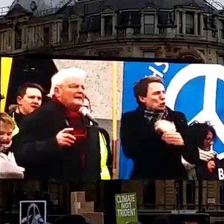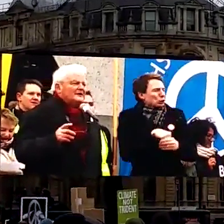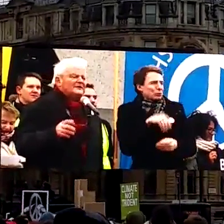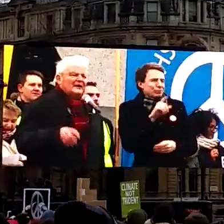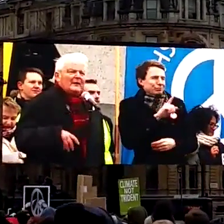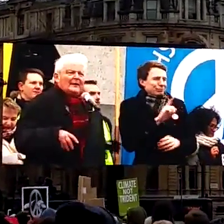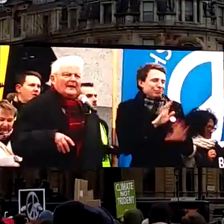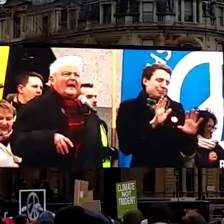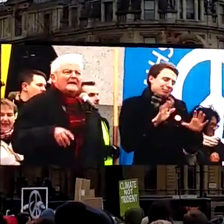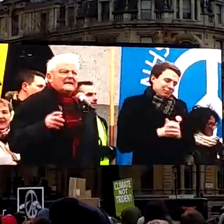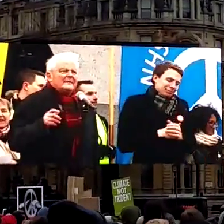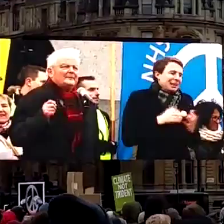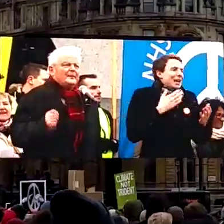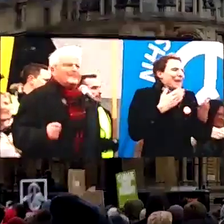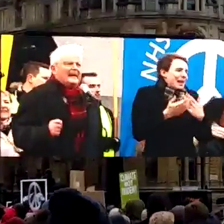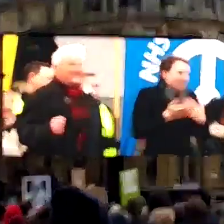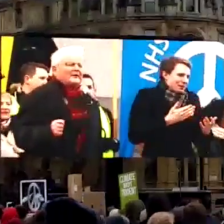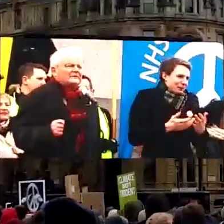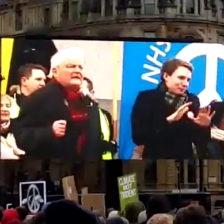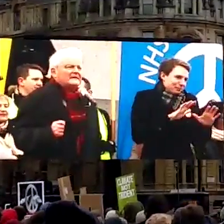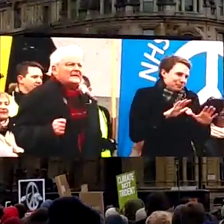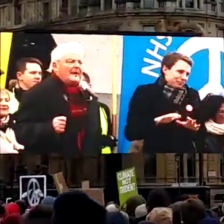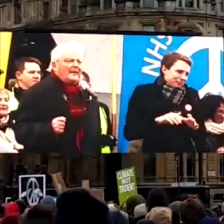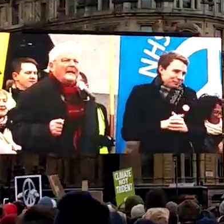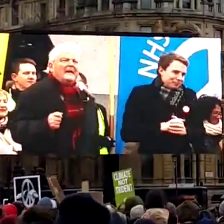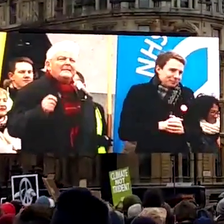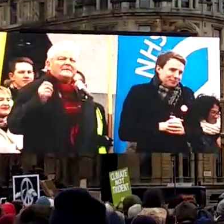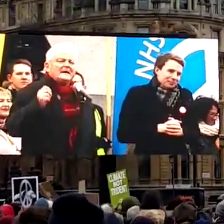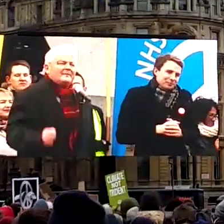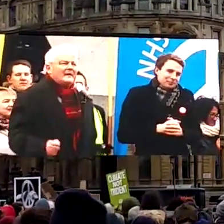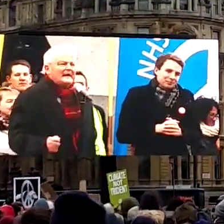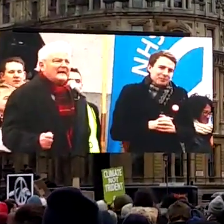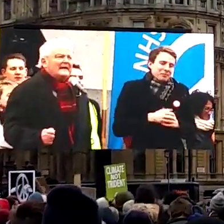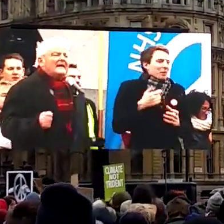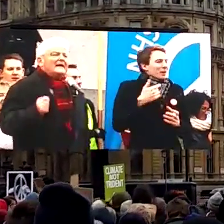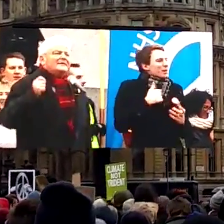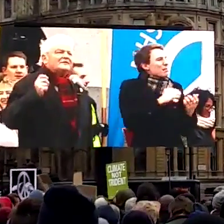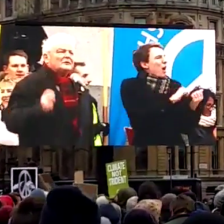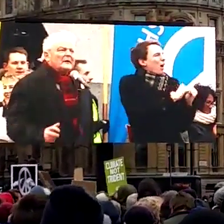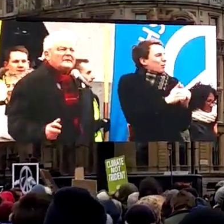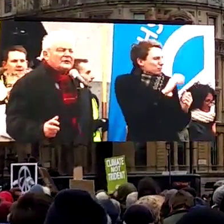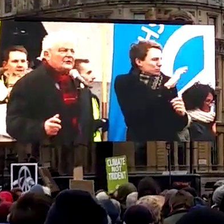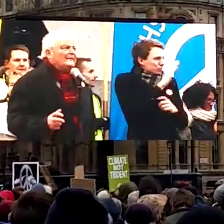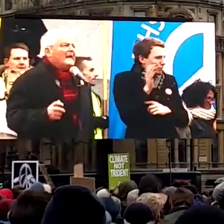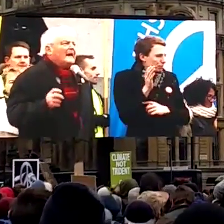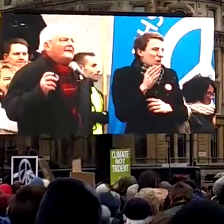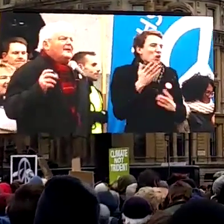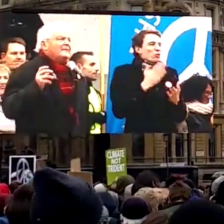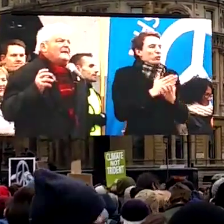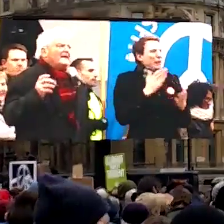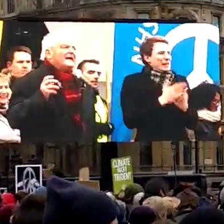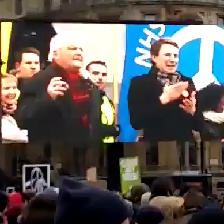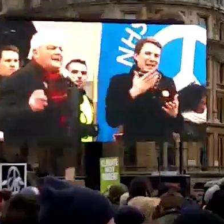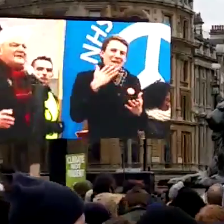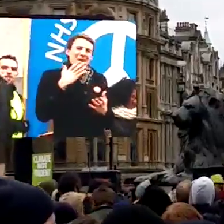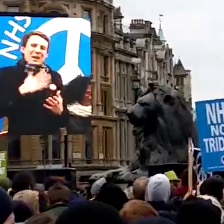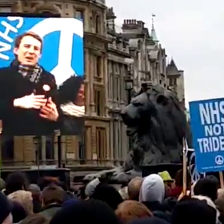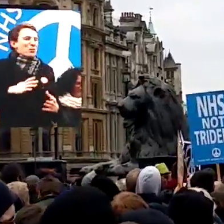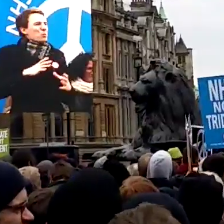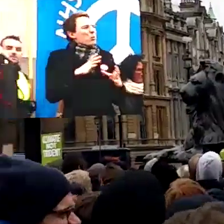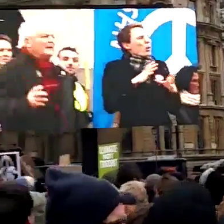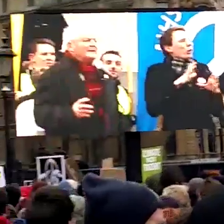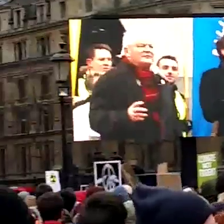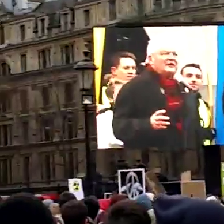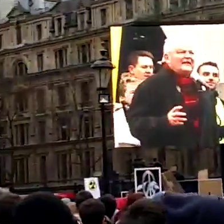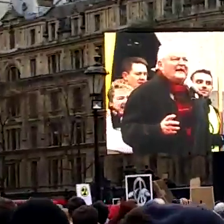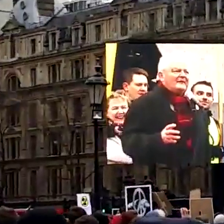I'm not here just to go on the someone will pull my coattails in a moment, but I'm really here to squeeze you. I don't mean in a personal